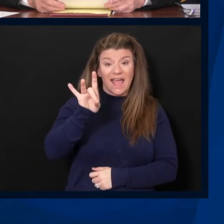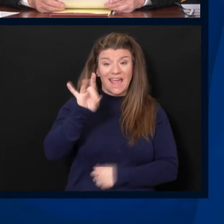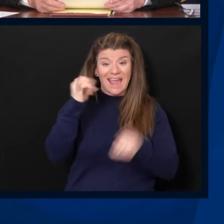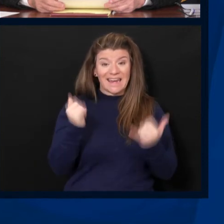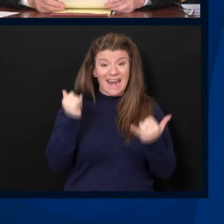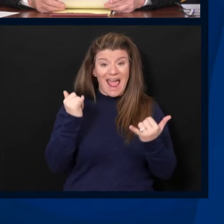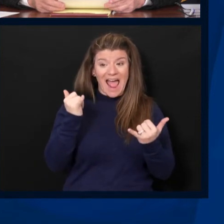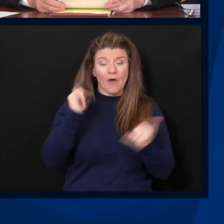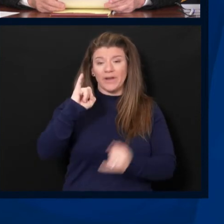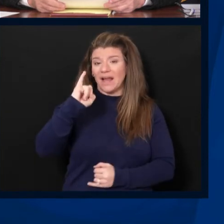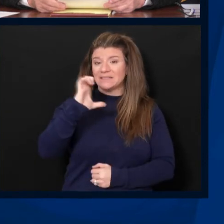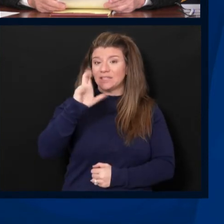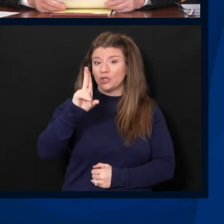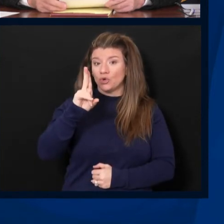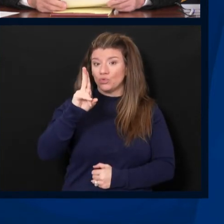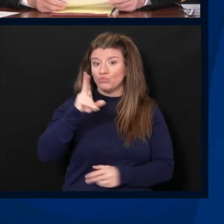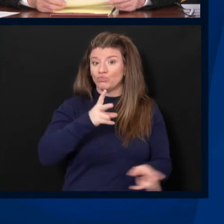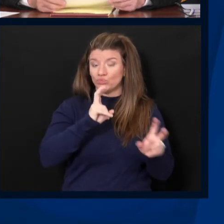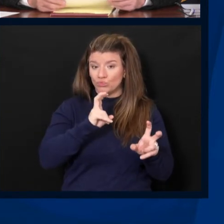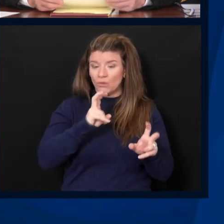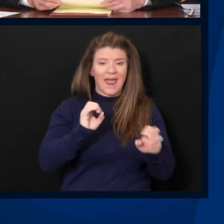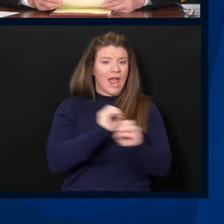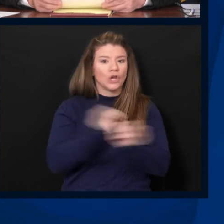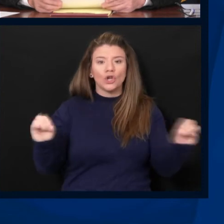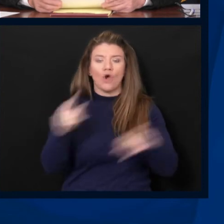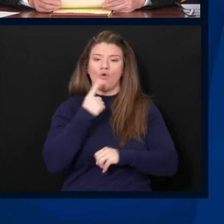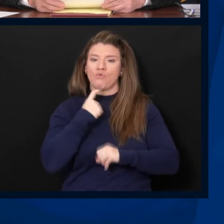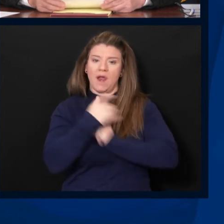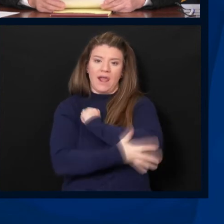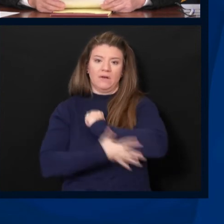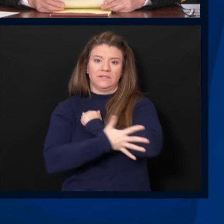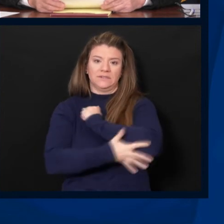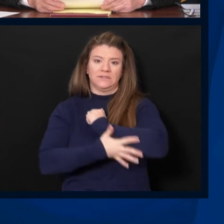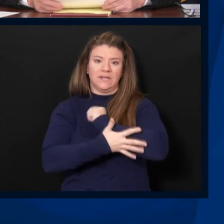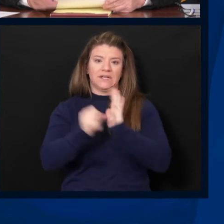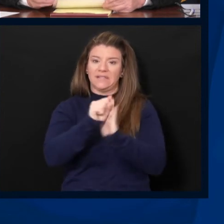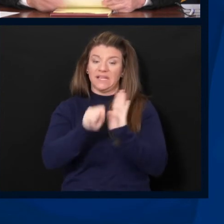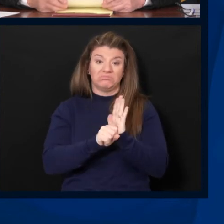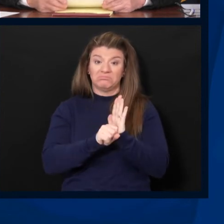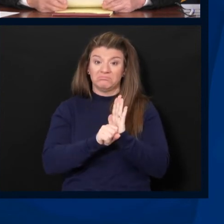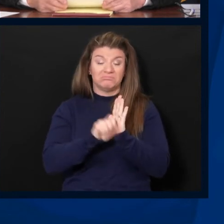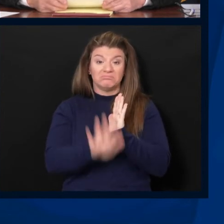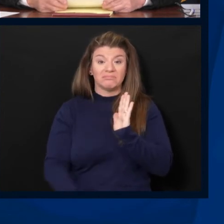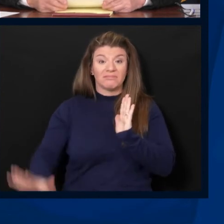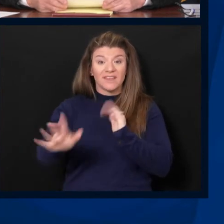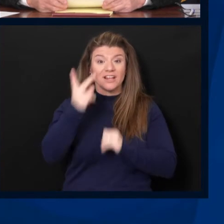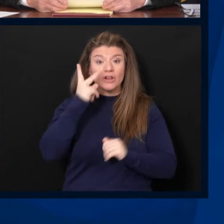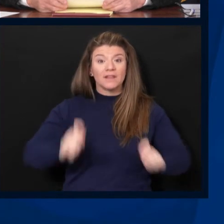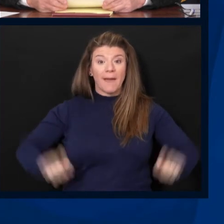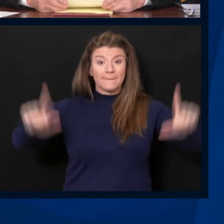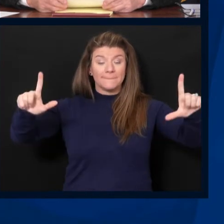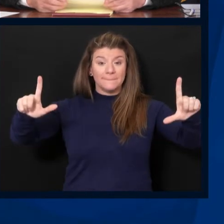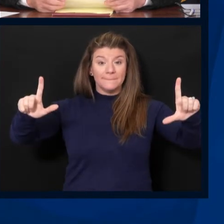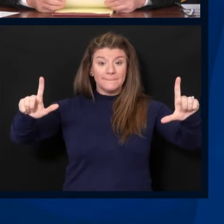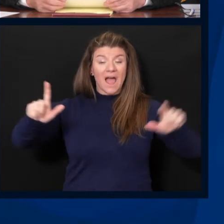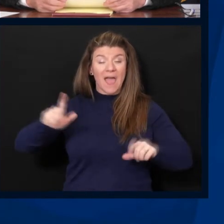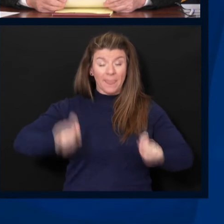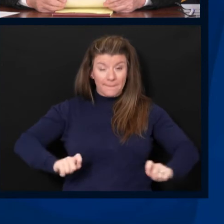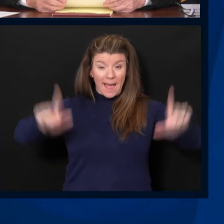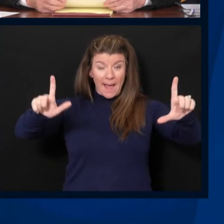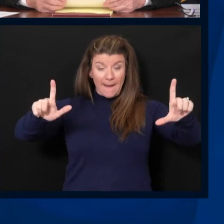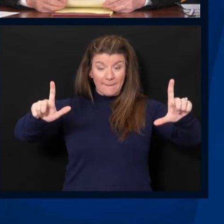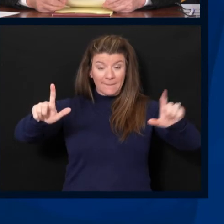ICU units, and we have no red counties in our state. Please pull up our map. Our map